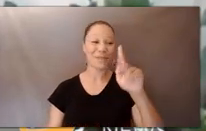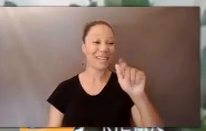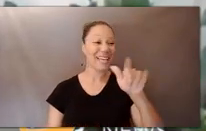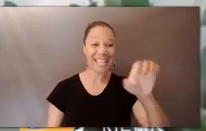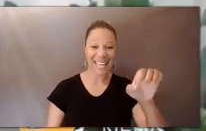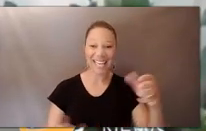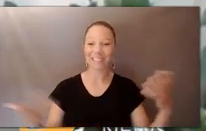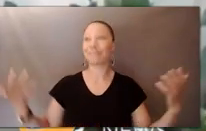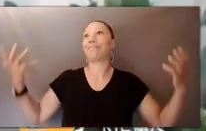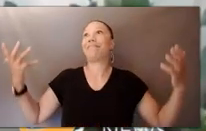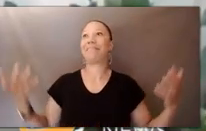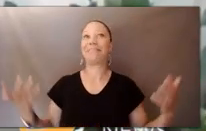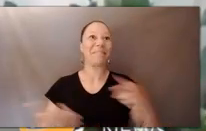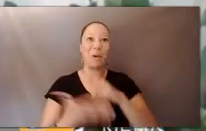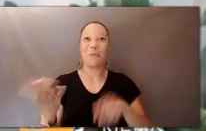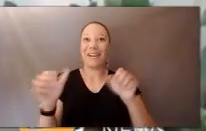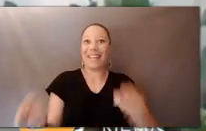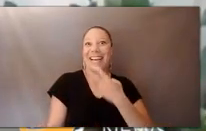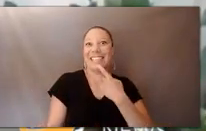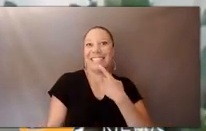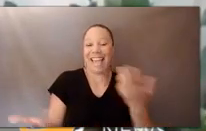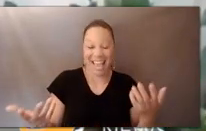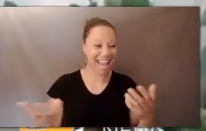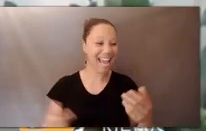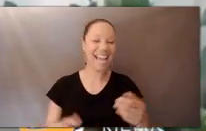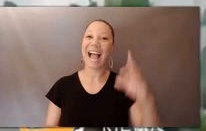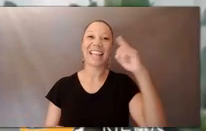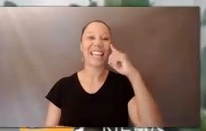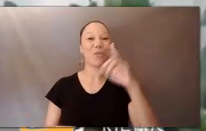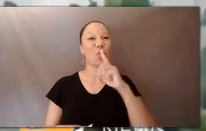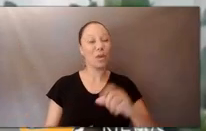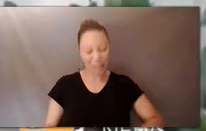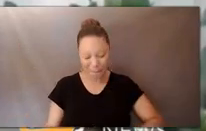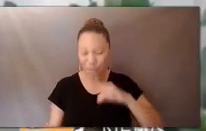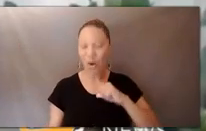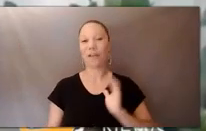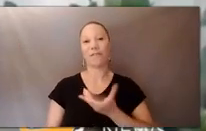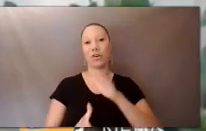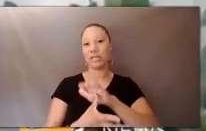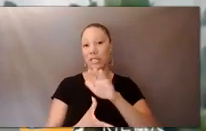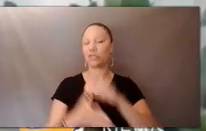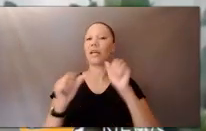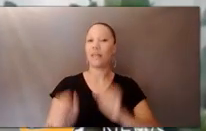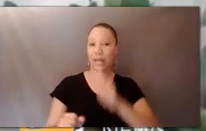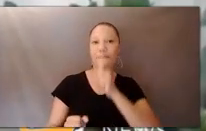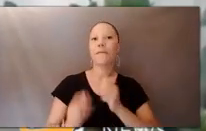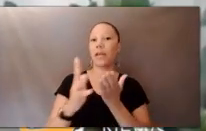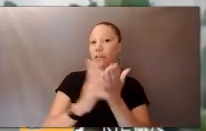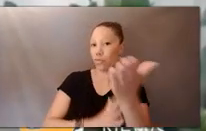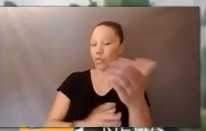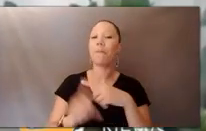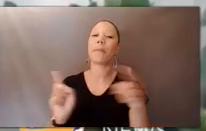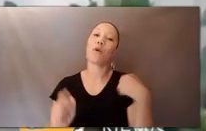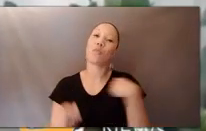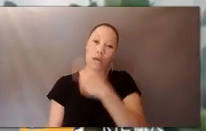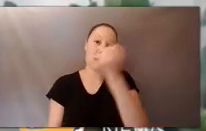words? Needs to say anything after that. I think we are very proud of our seniors and we know that they can get through this, but we also know it's really